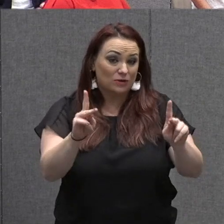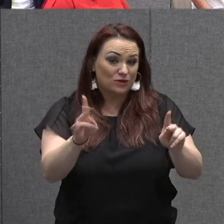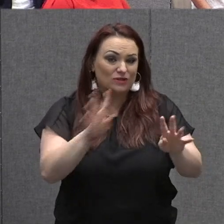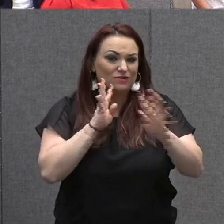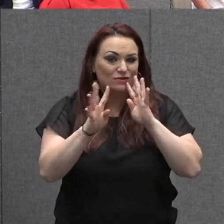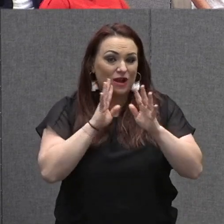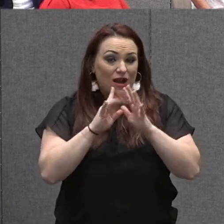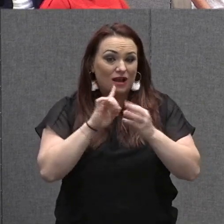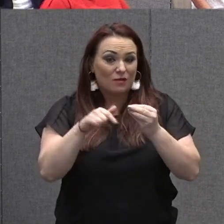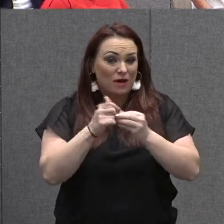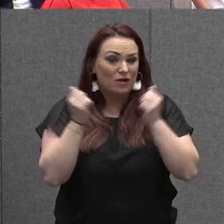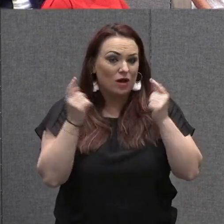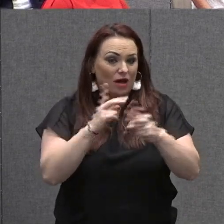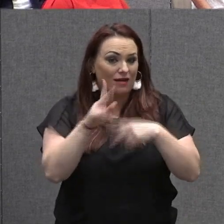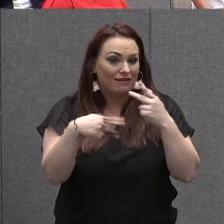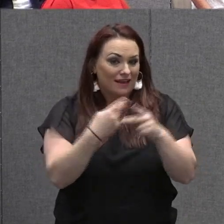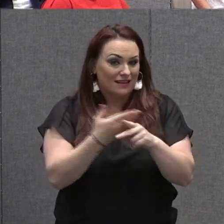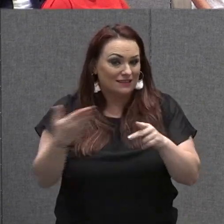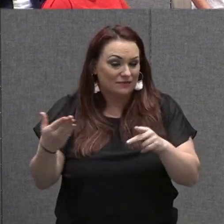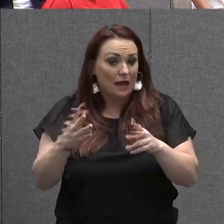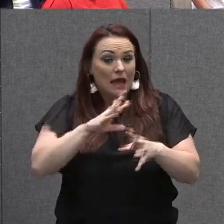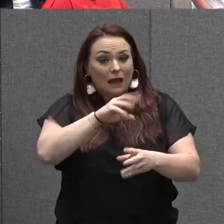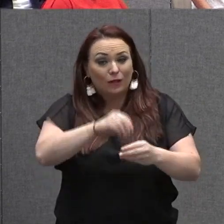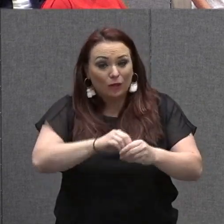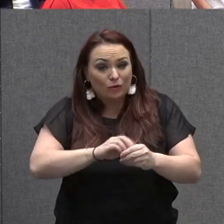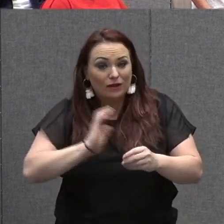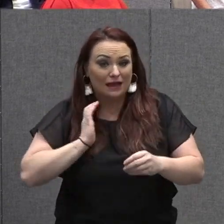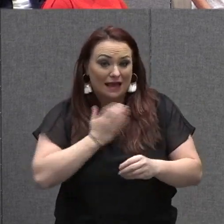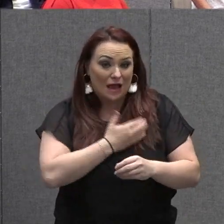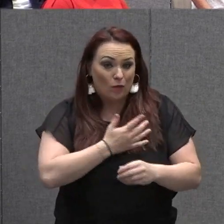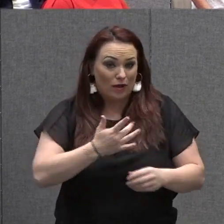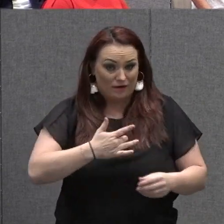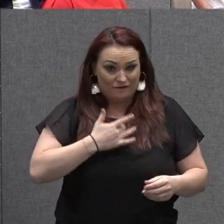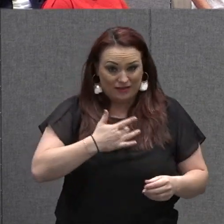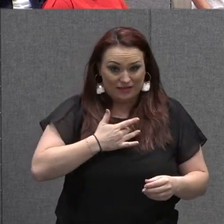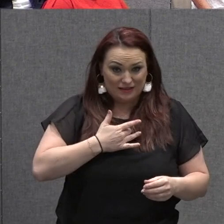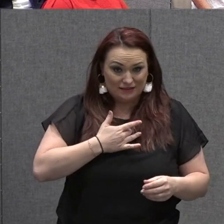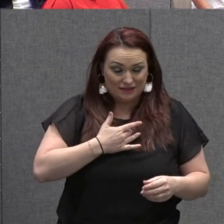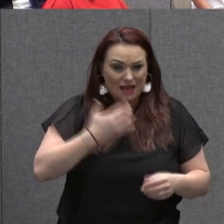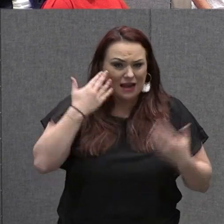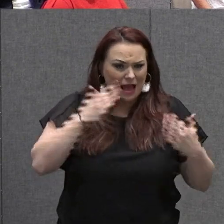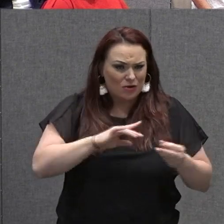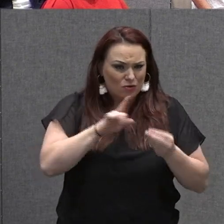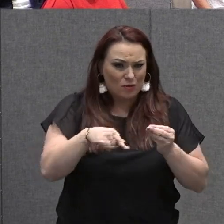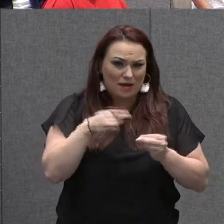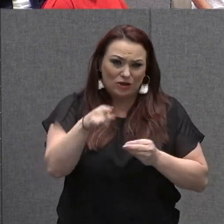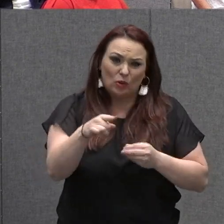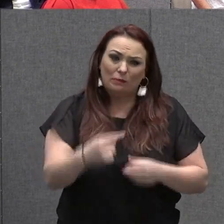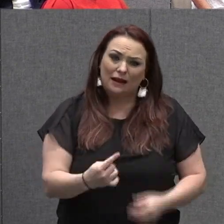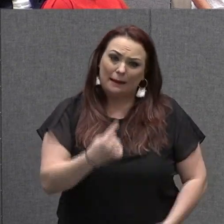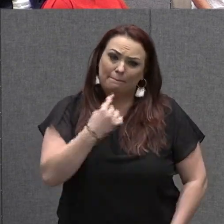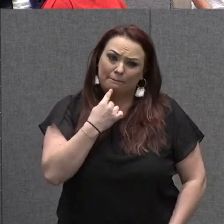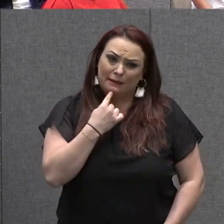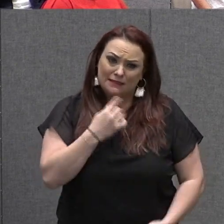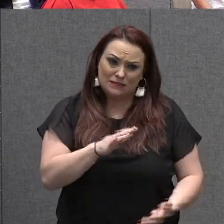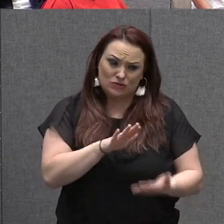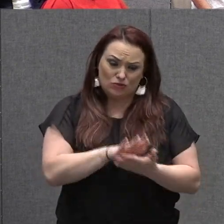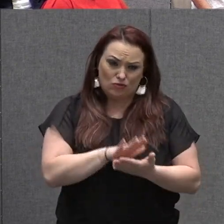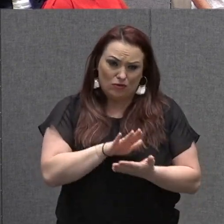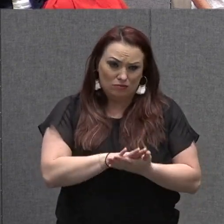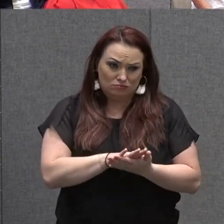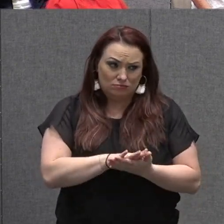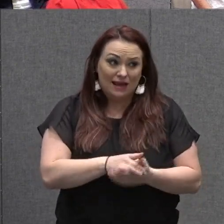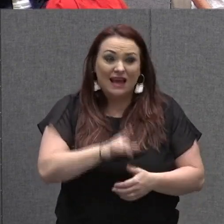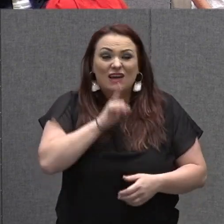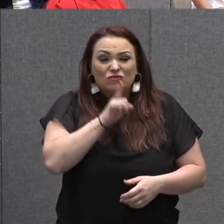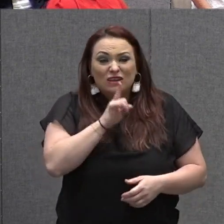stuff, including our feelings. And I don't know about you, but I've been missing school. And one thing that I really, really miss about